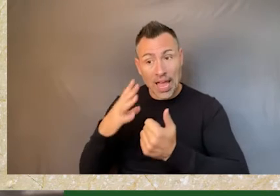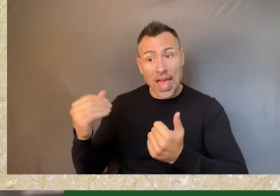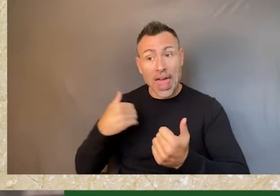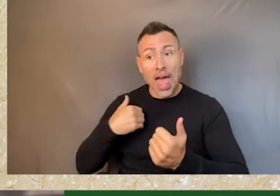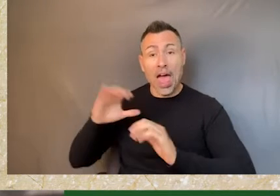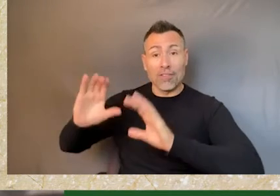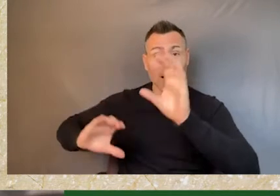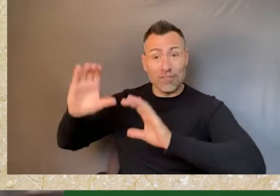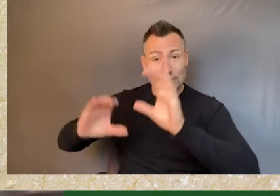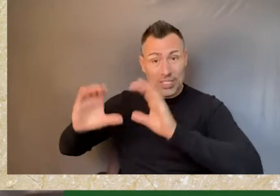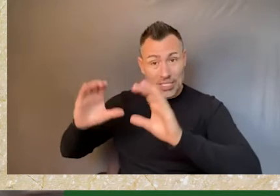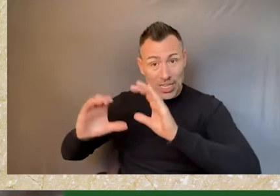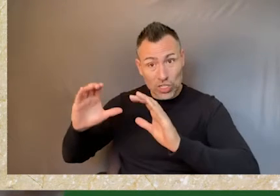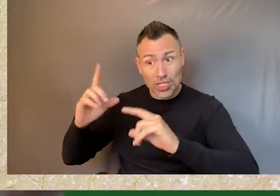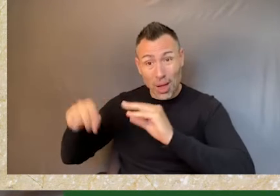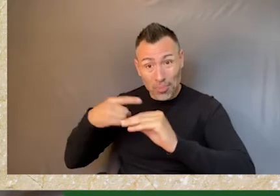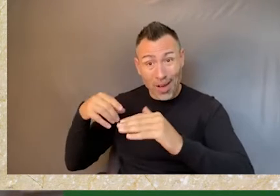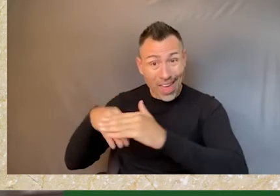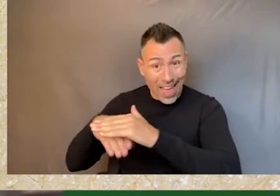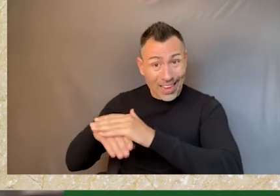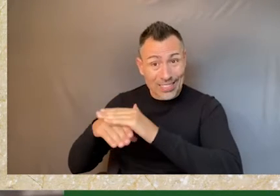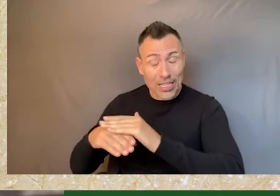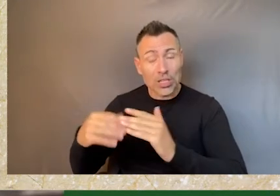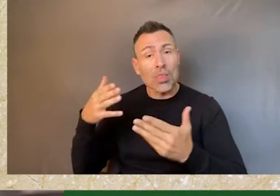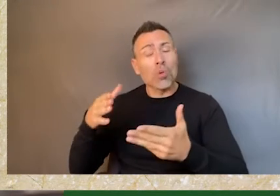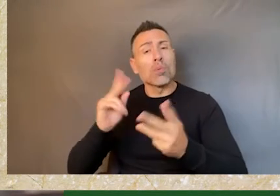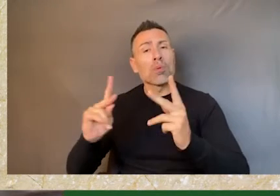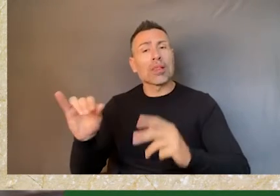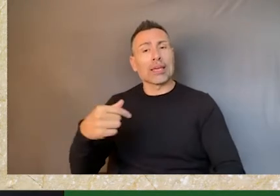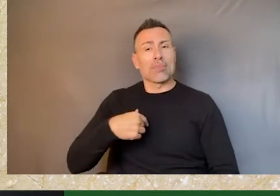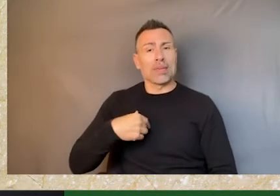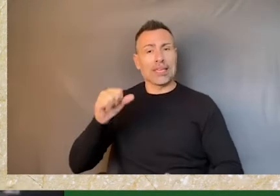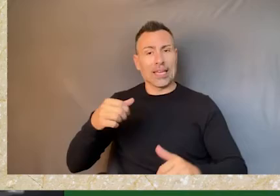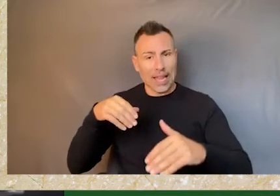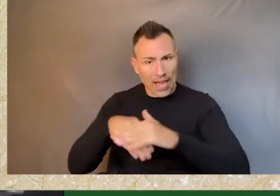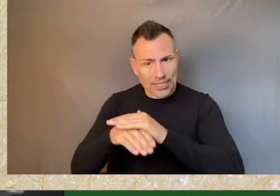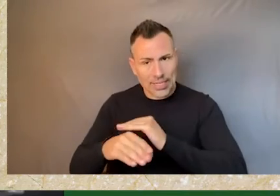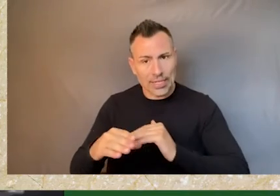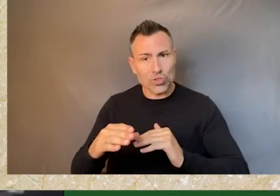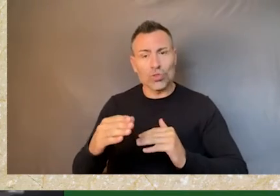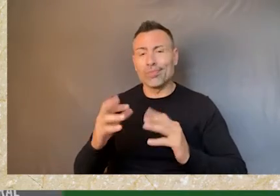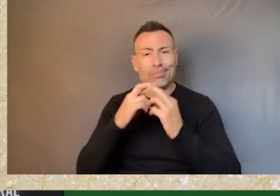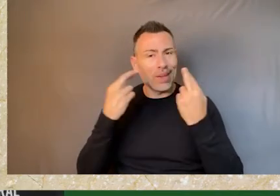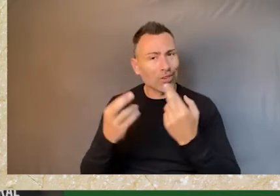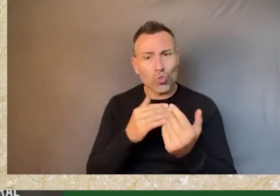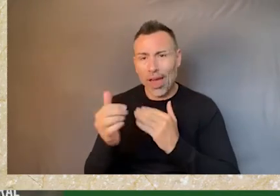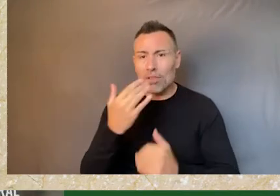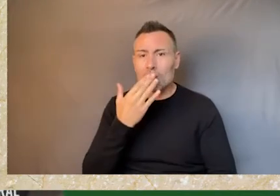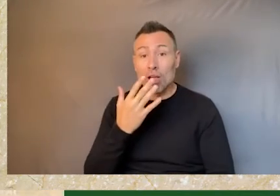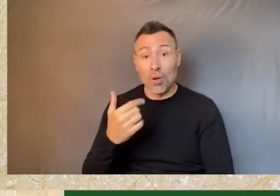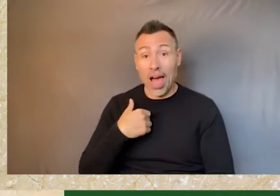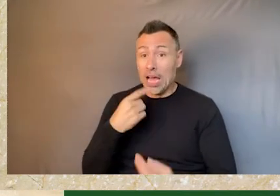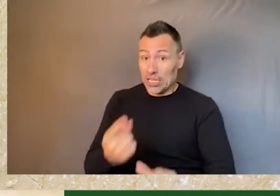sure people like me can get access to whatever color bagels they want. I may have struggled getting this